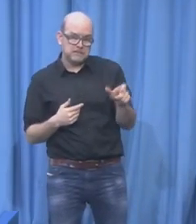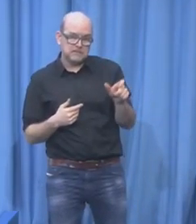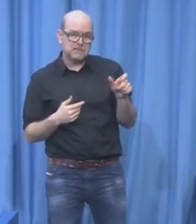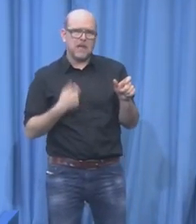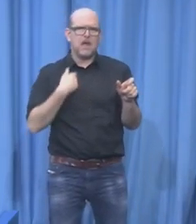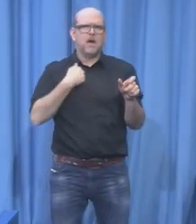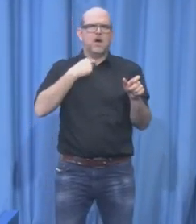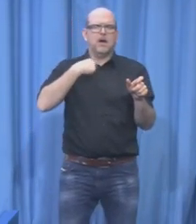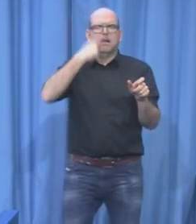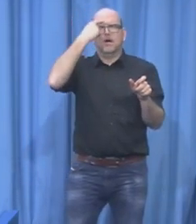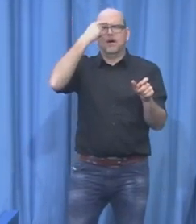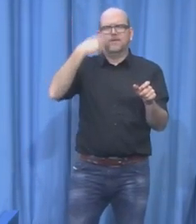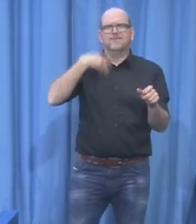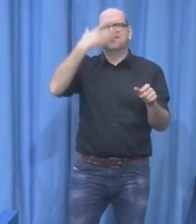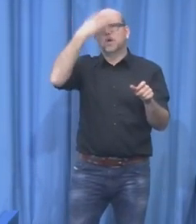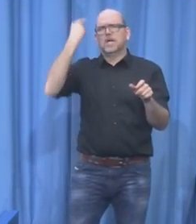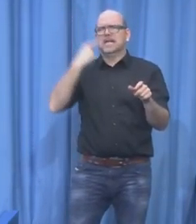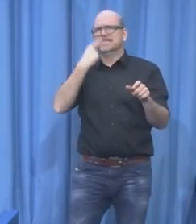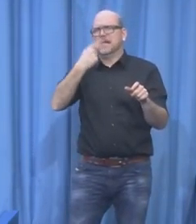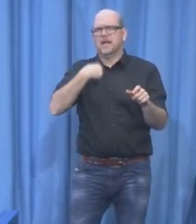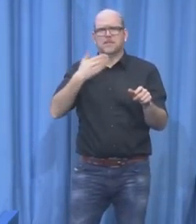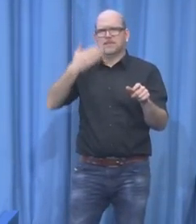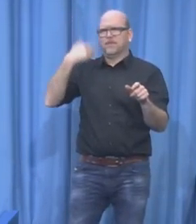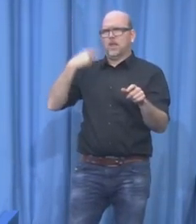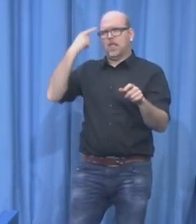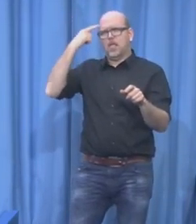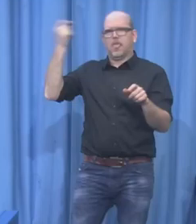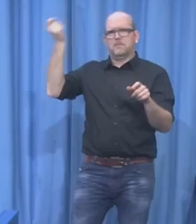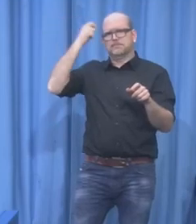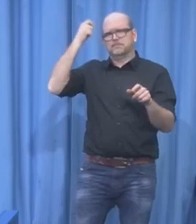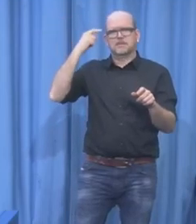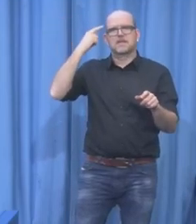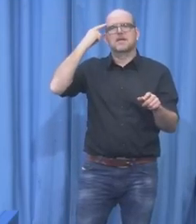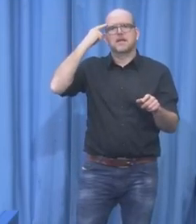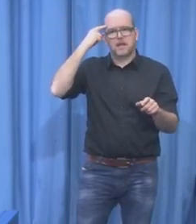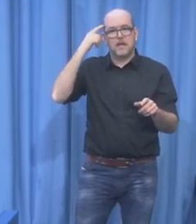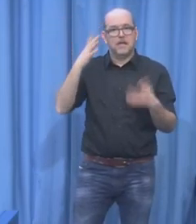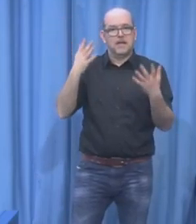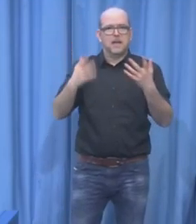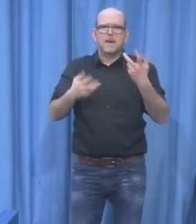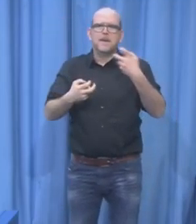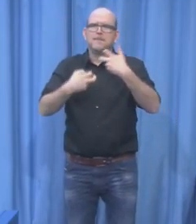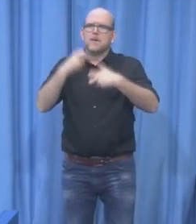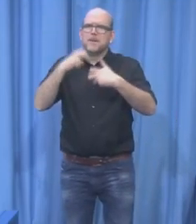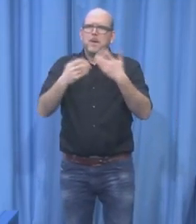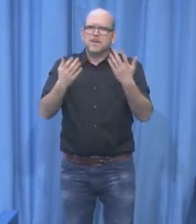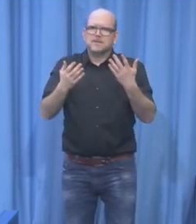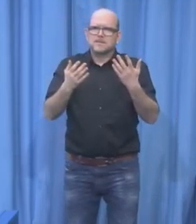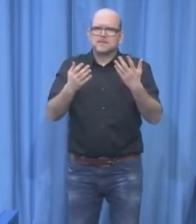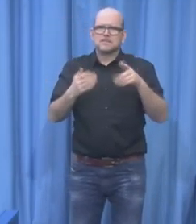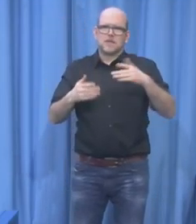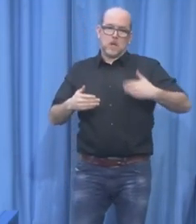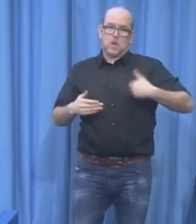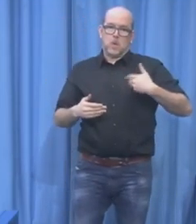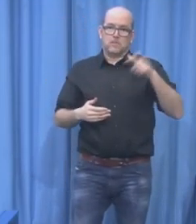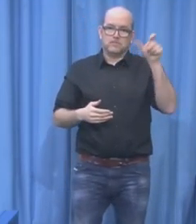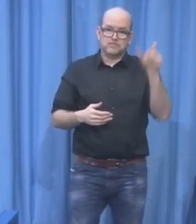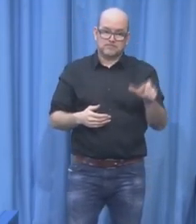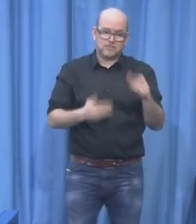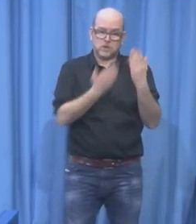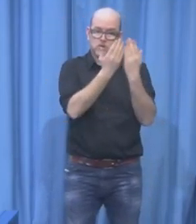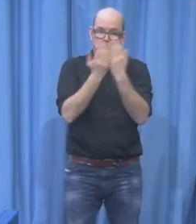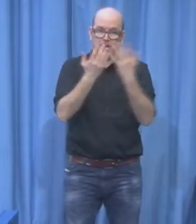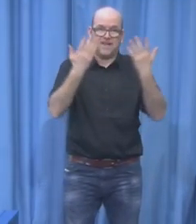towards, in Ireland, it's aimed towards school leavers. Young people leave school at 18, and the group that we work with are, in the main,